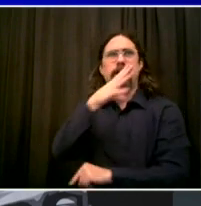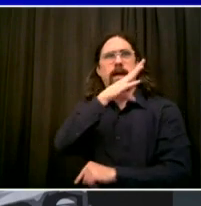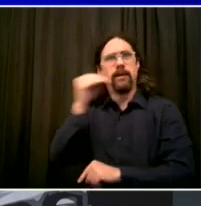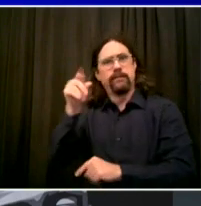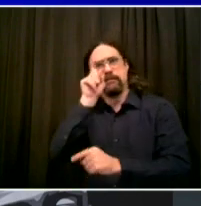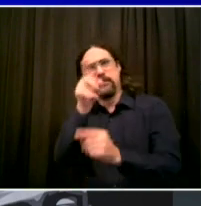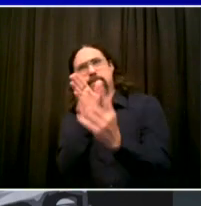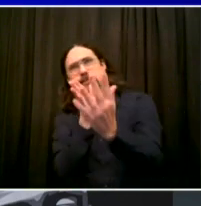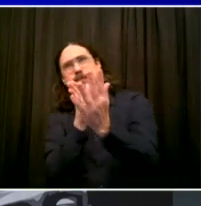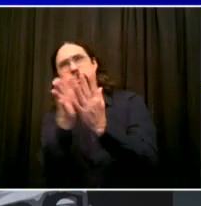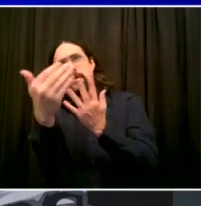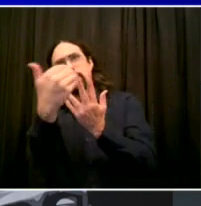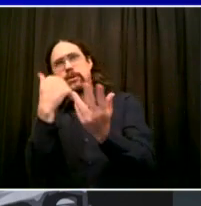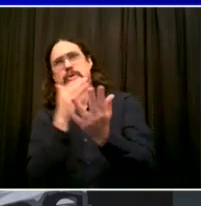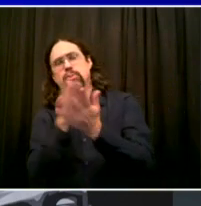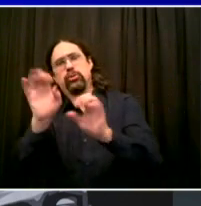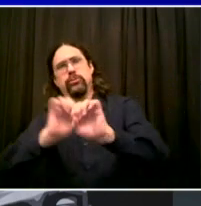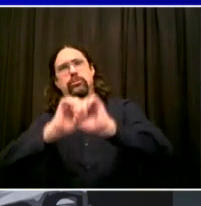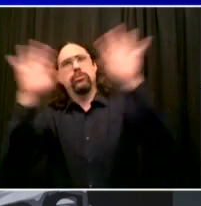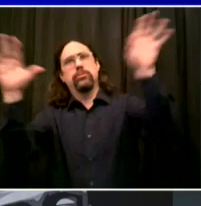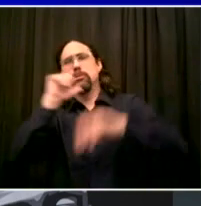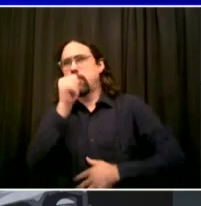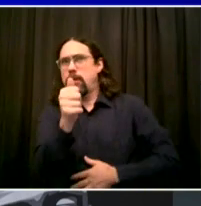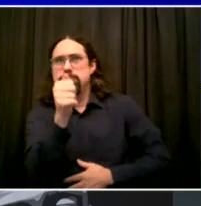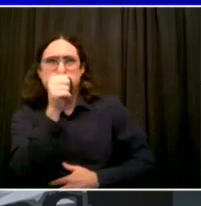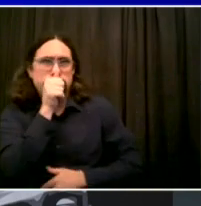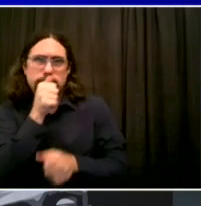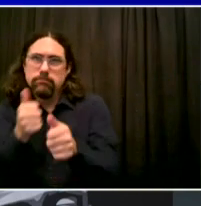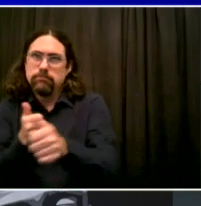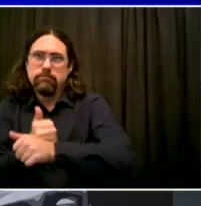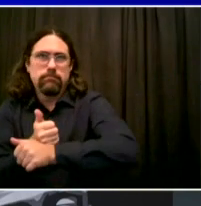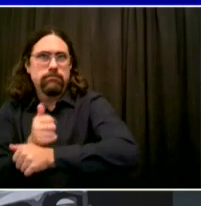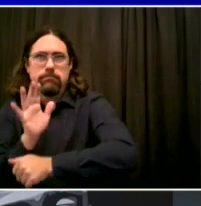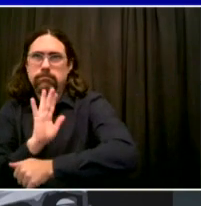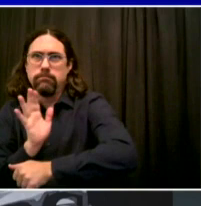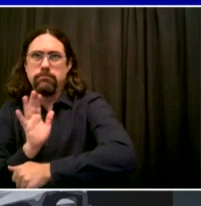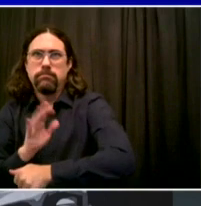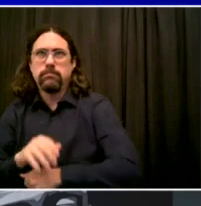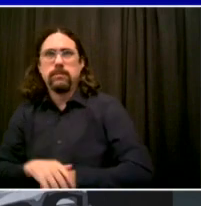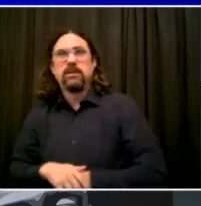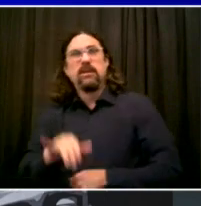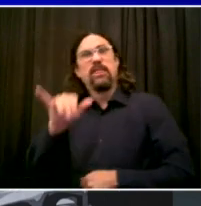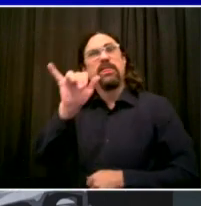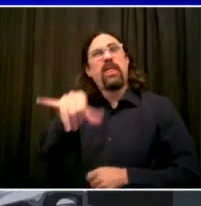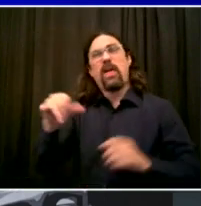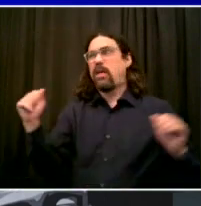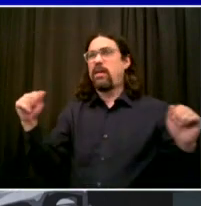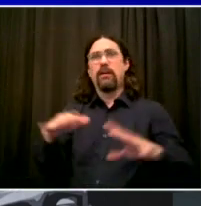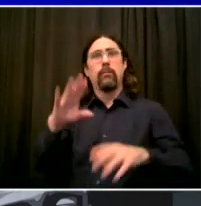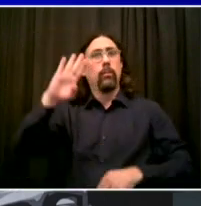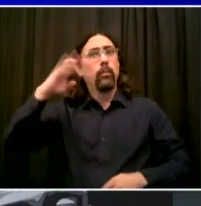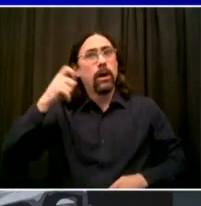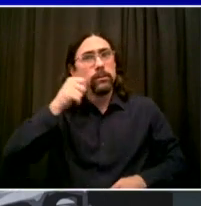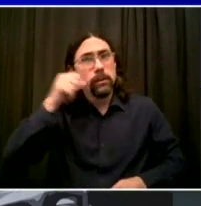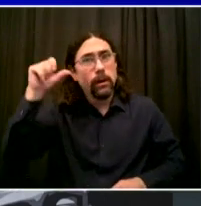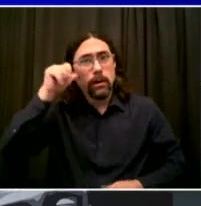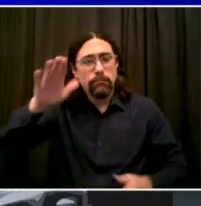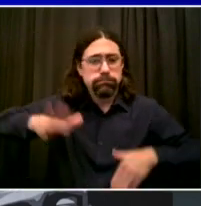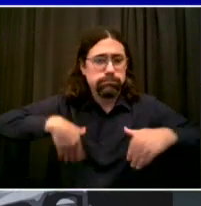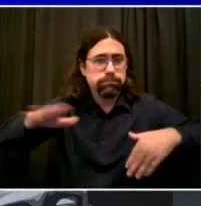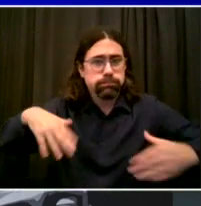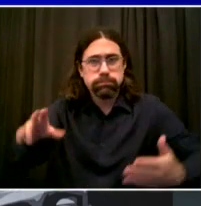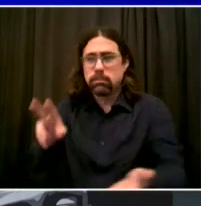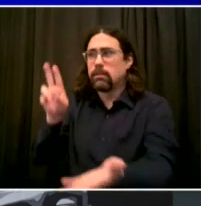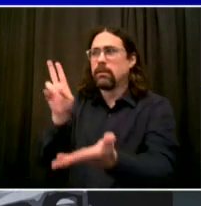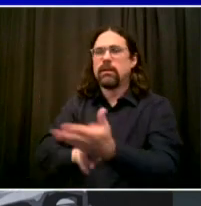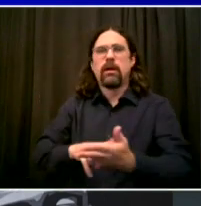years to bring us to this day. And I said yesterday that change comes from the grassroots up, and the 6 pieces of